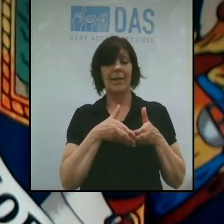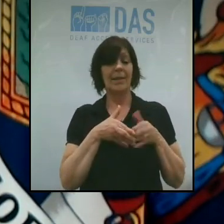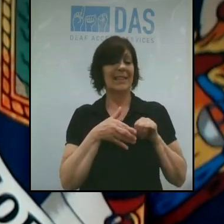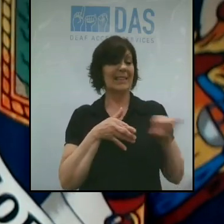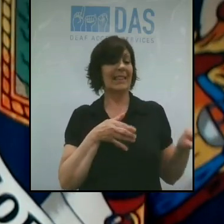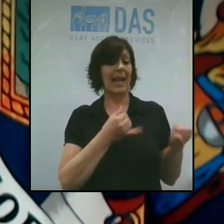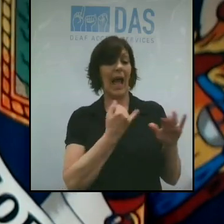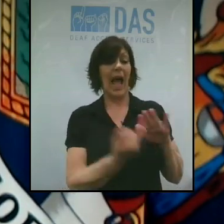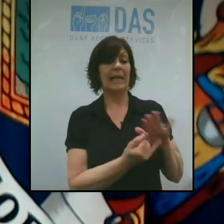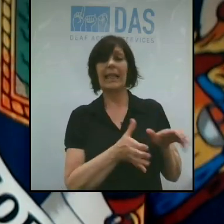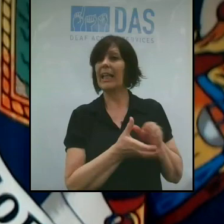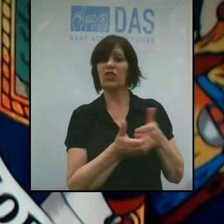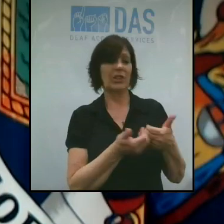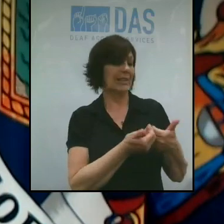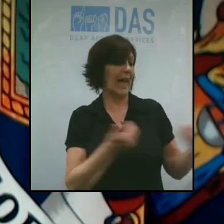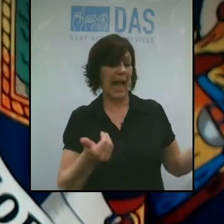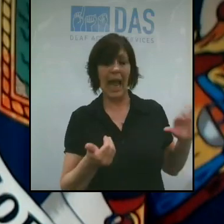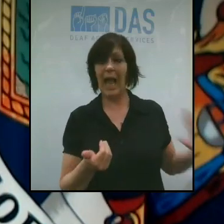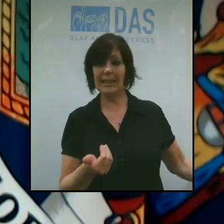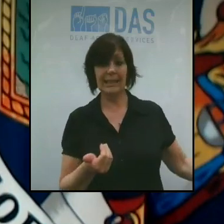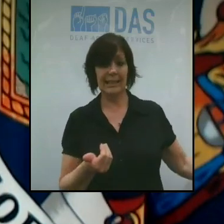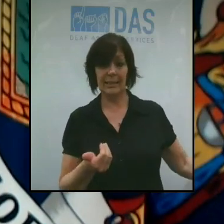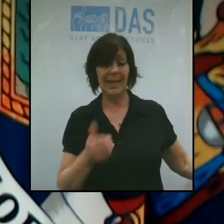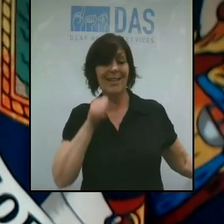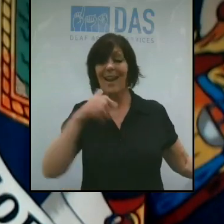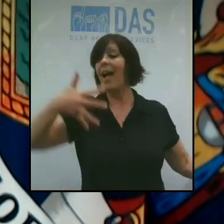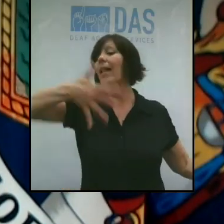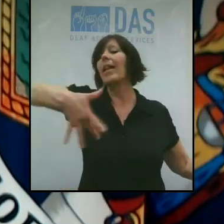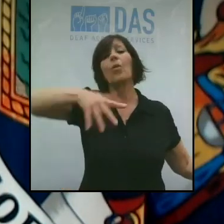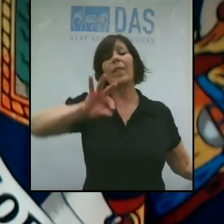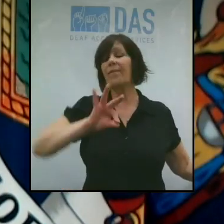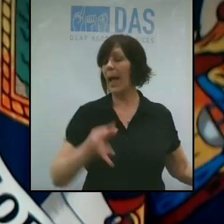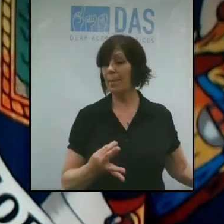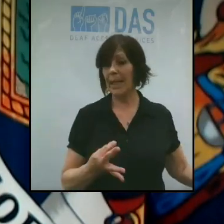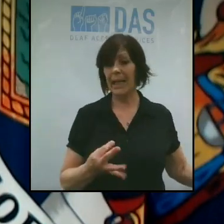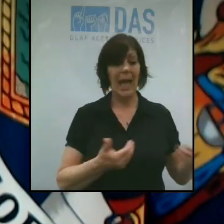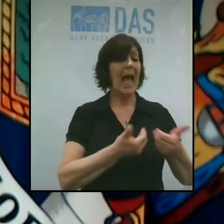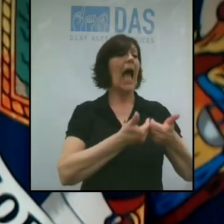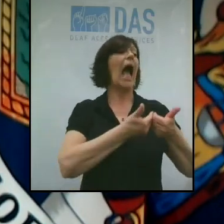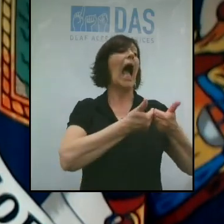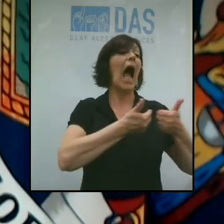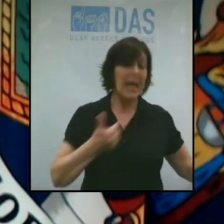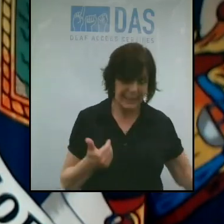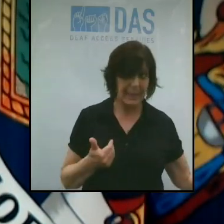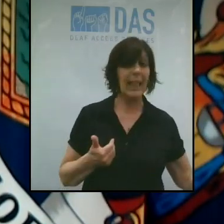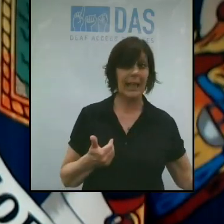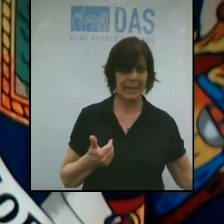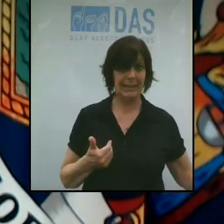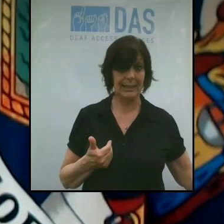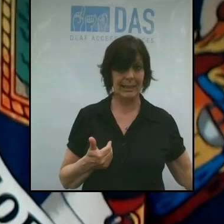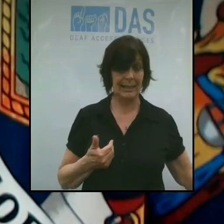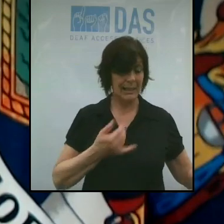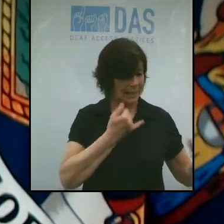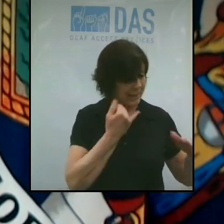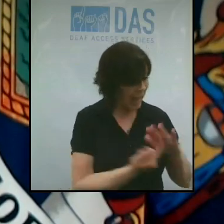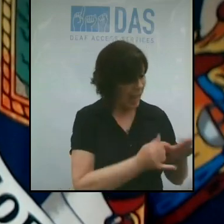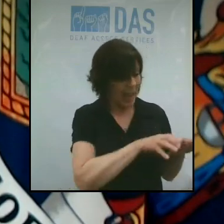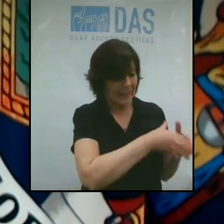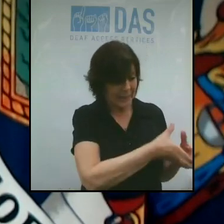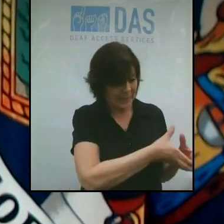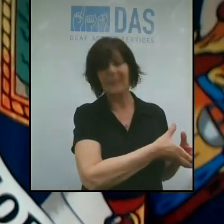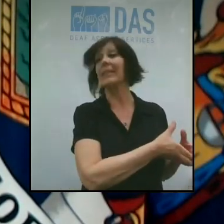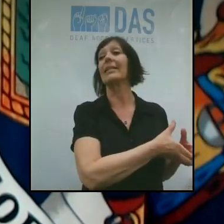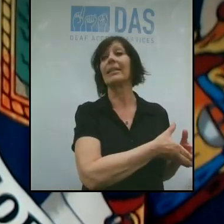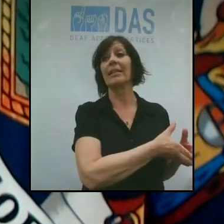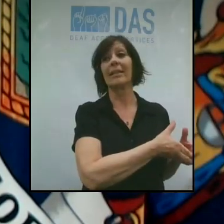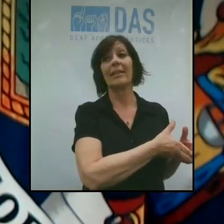in isolation. So that means that they should be isolated not only from the rest of the people in the community, that would also include the people in their household.